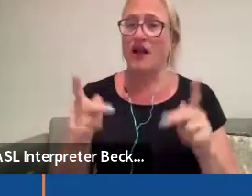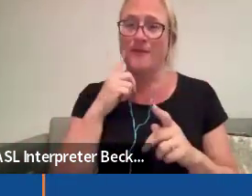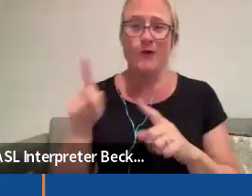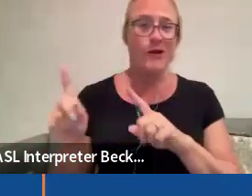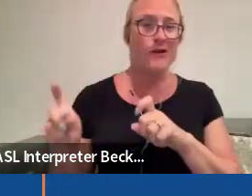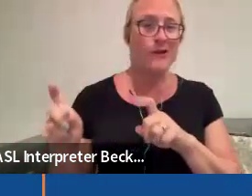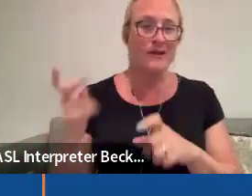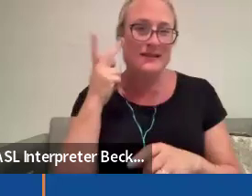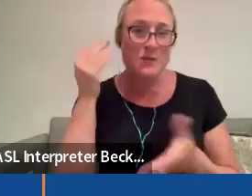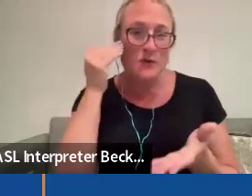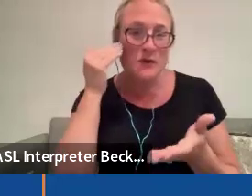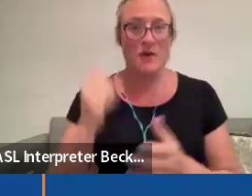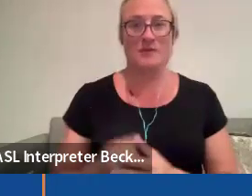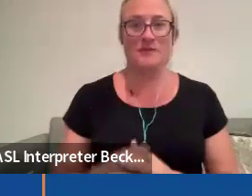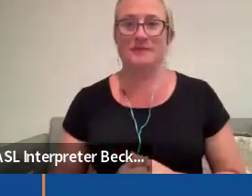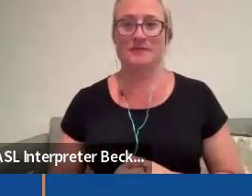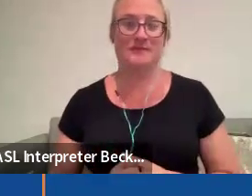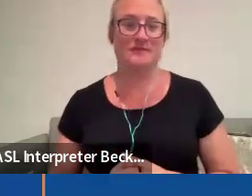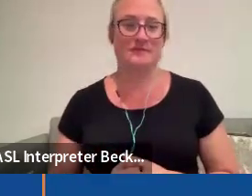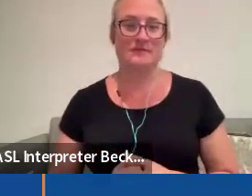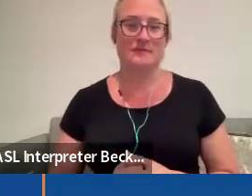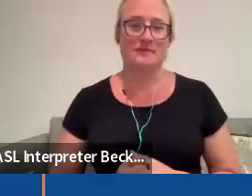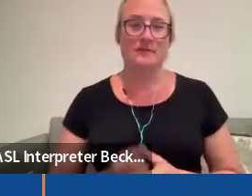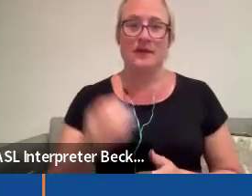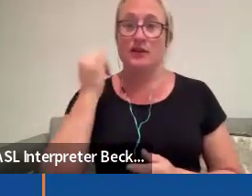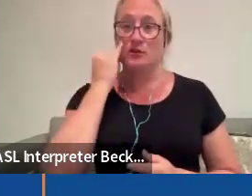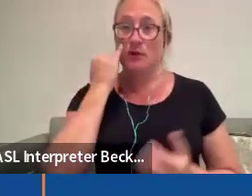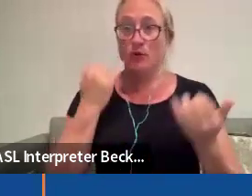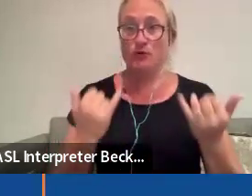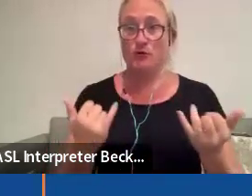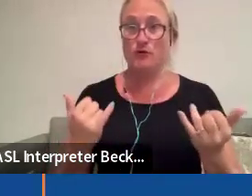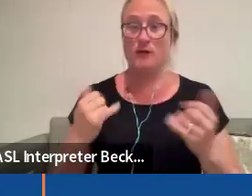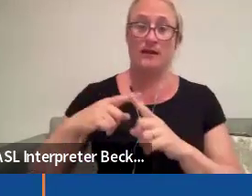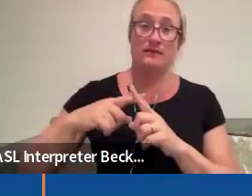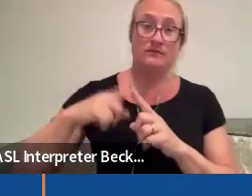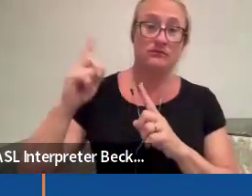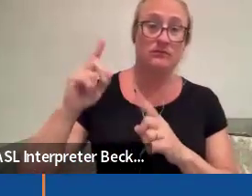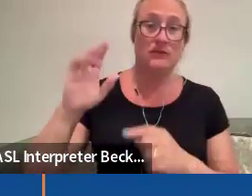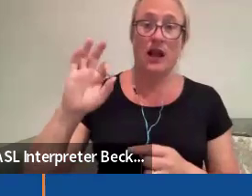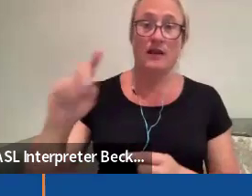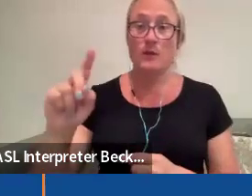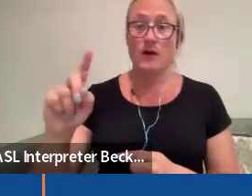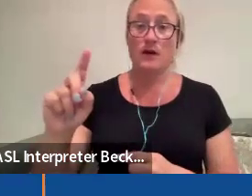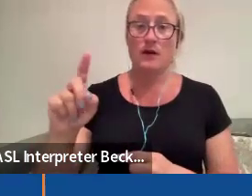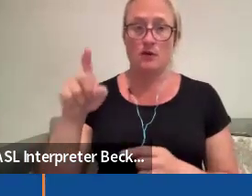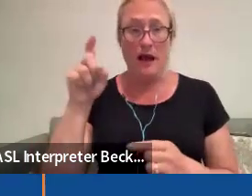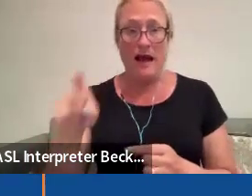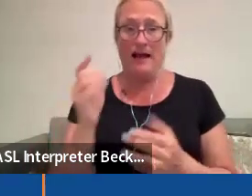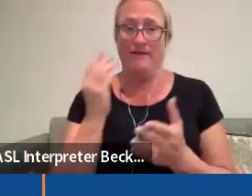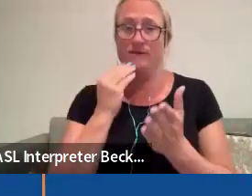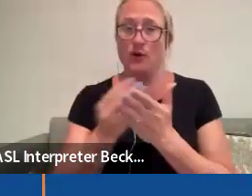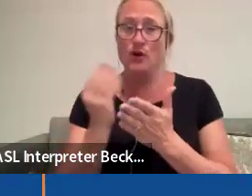knowledge. So let's say it's going to be 91 degrees today and you need to go grocery